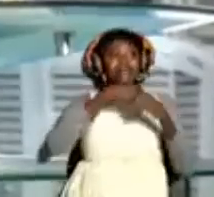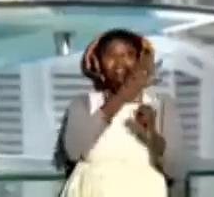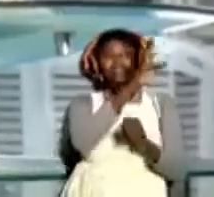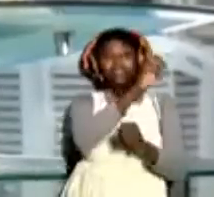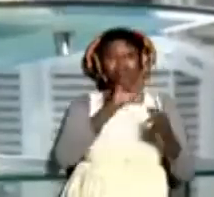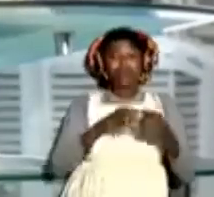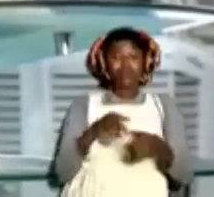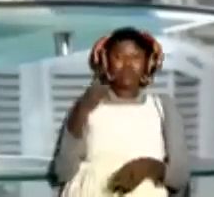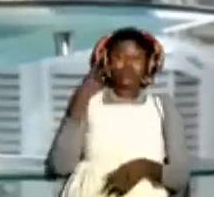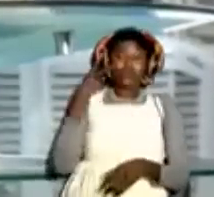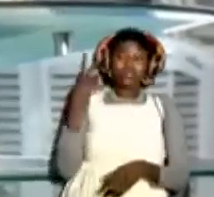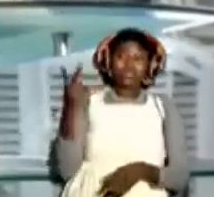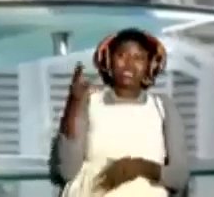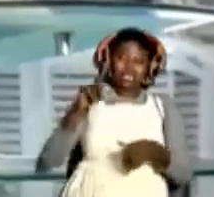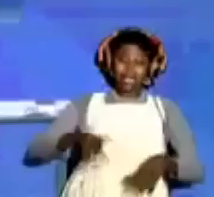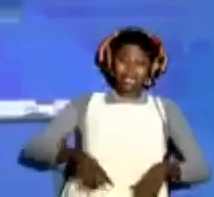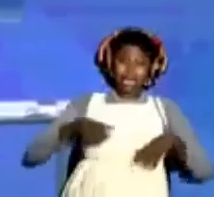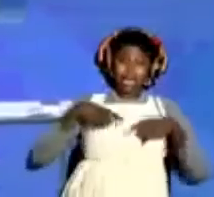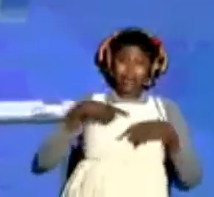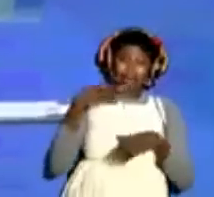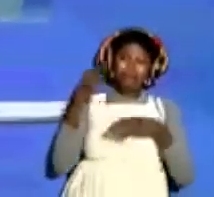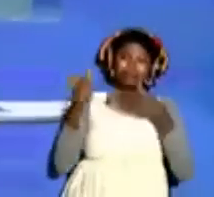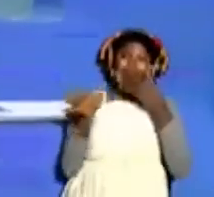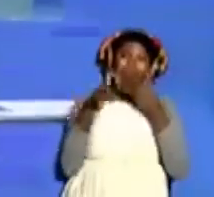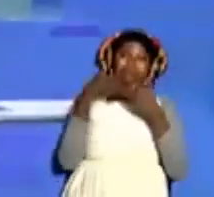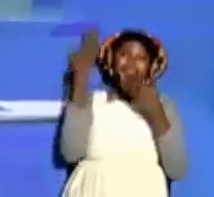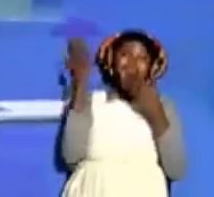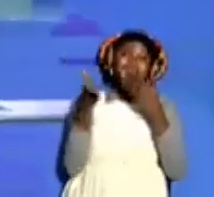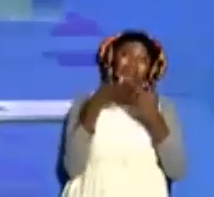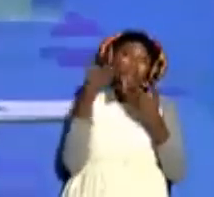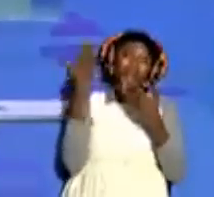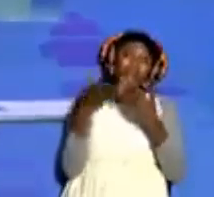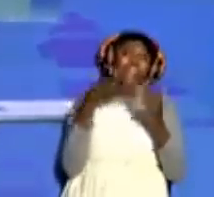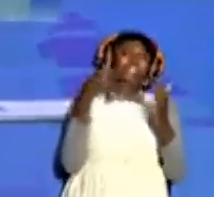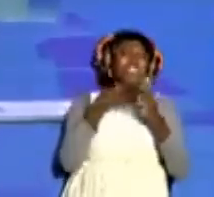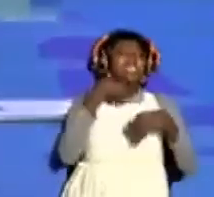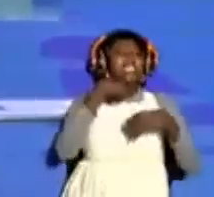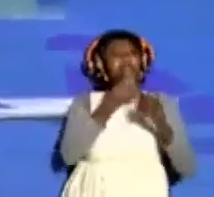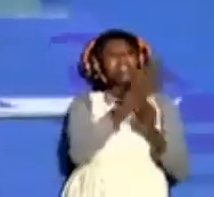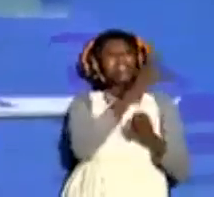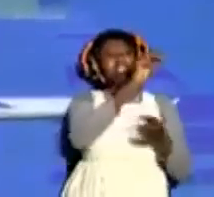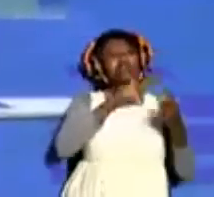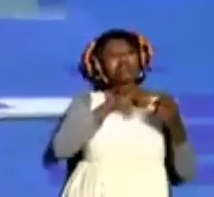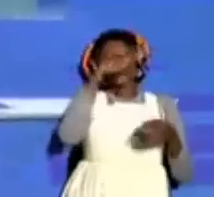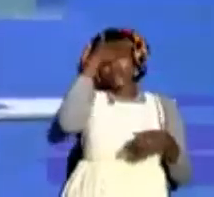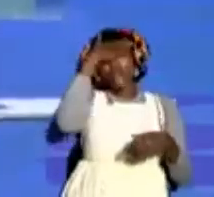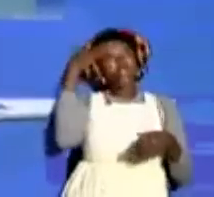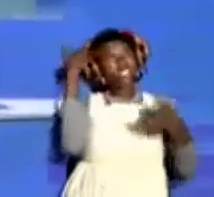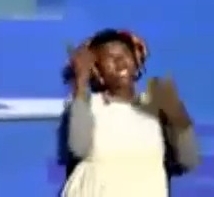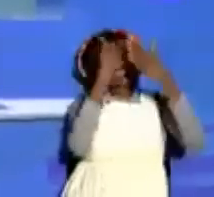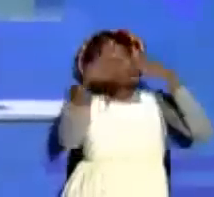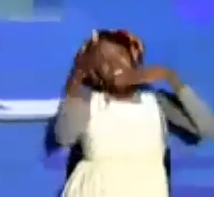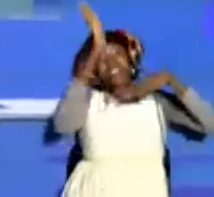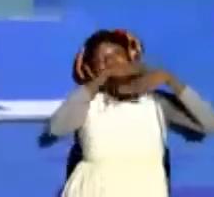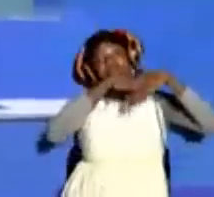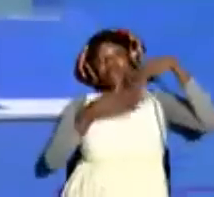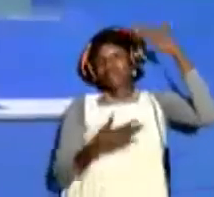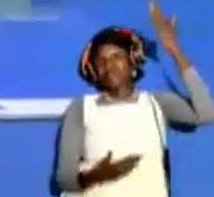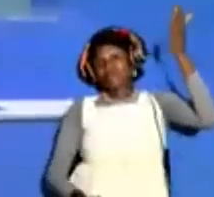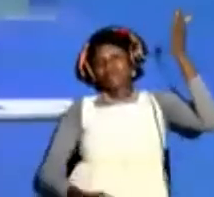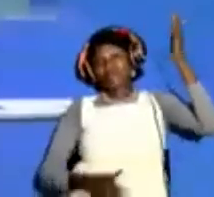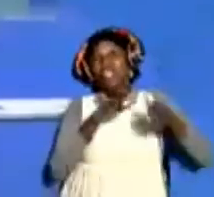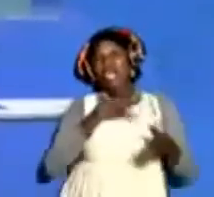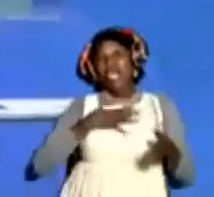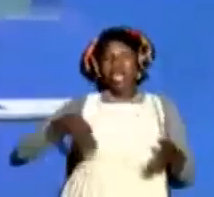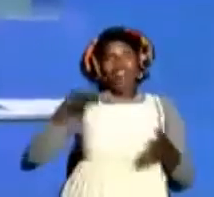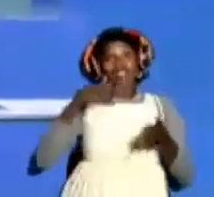gravity. Makes them to forget that where we are going is eternity.